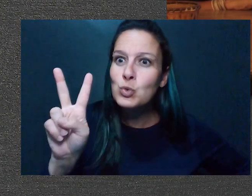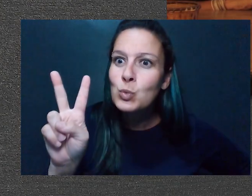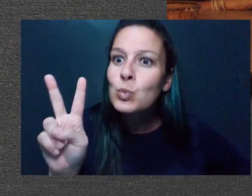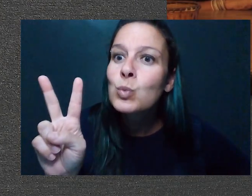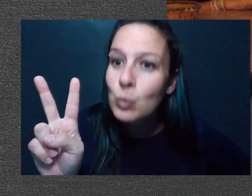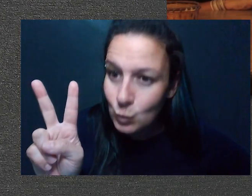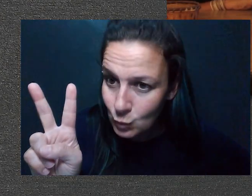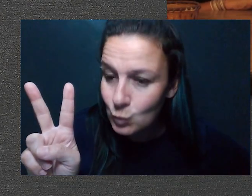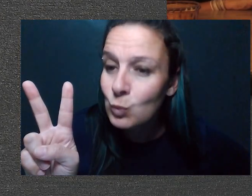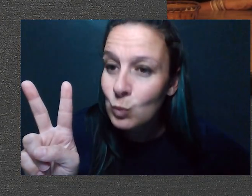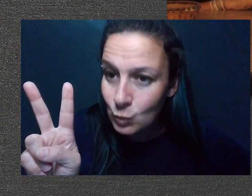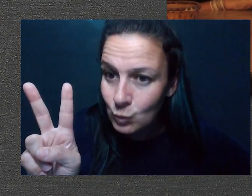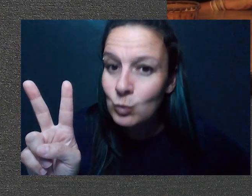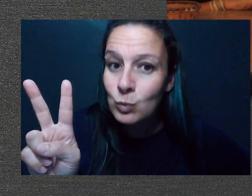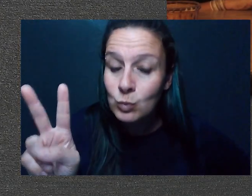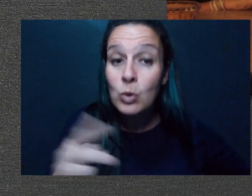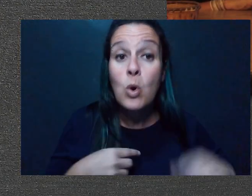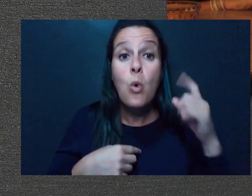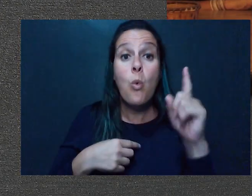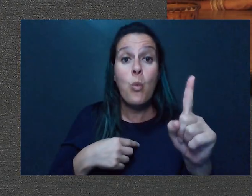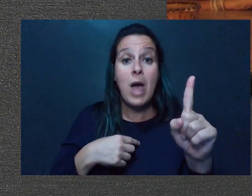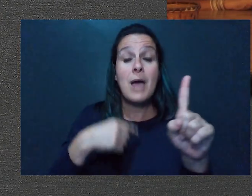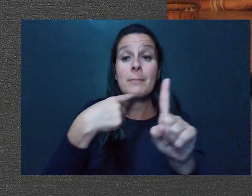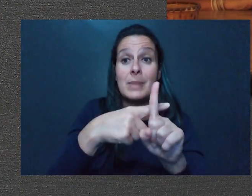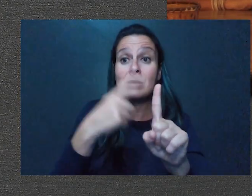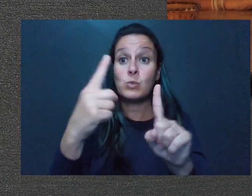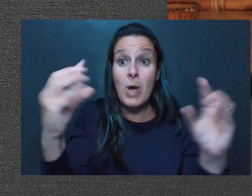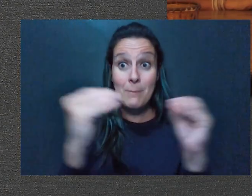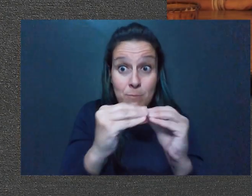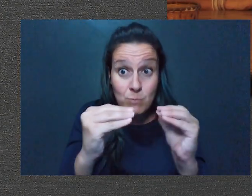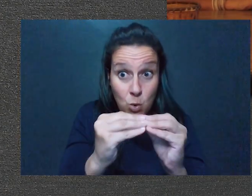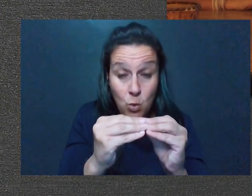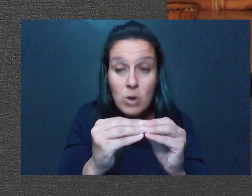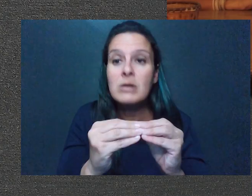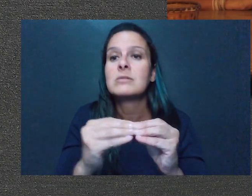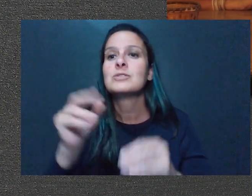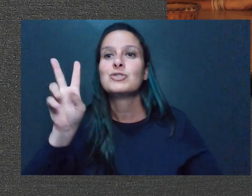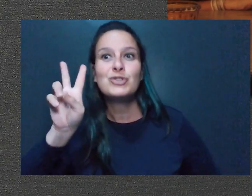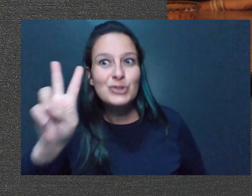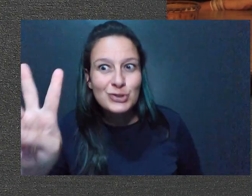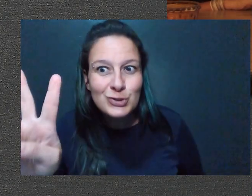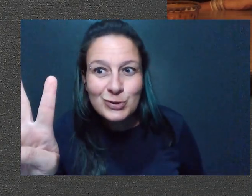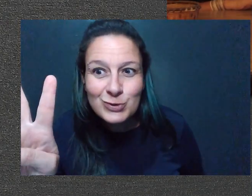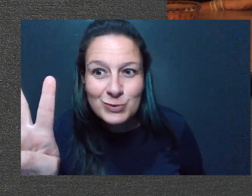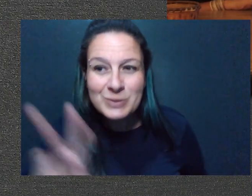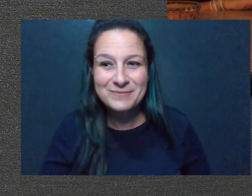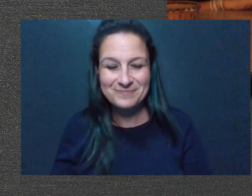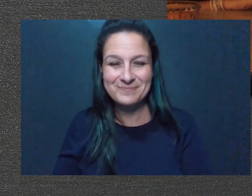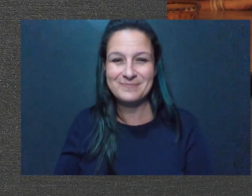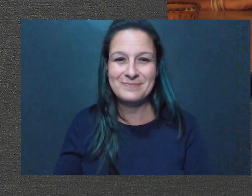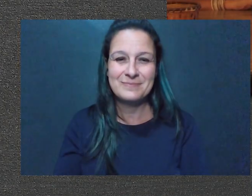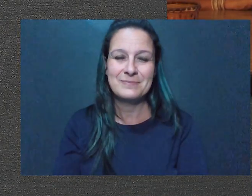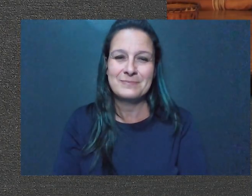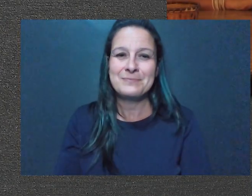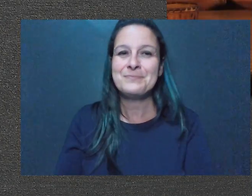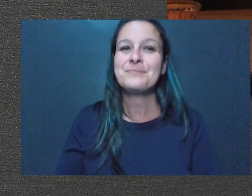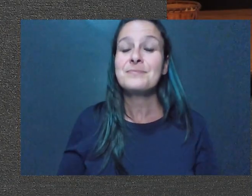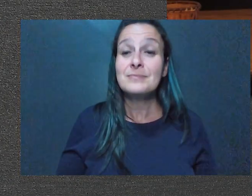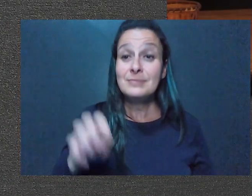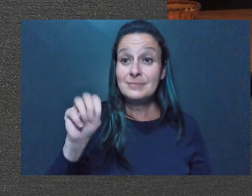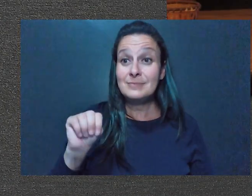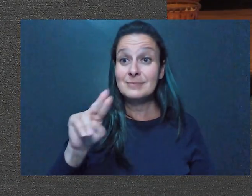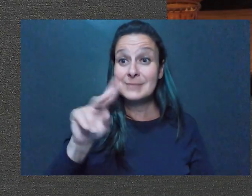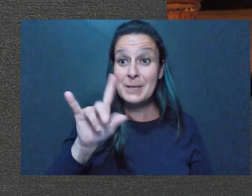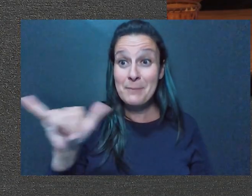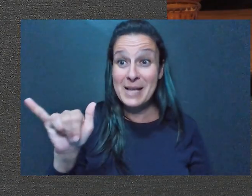2. So one more makes 2. Very good. Let's do another one. Muzzy Monster